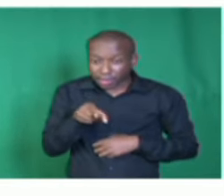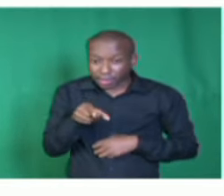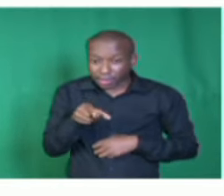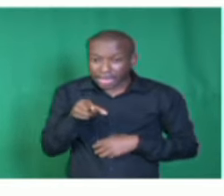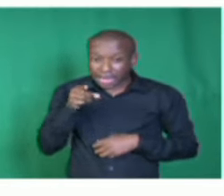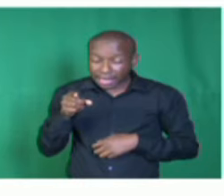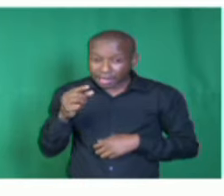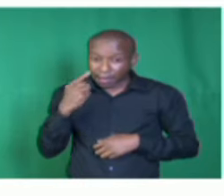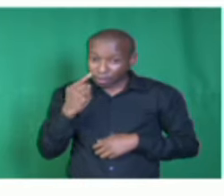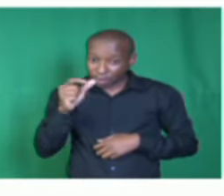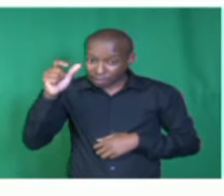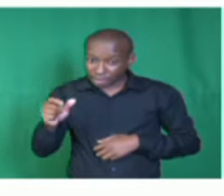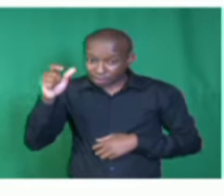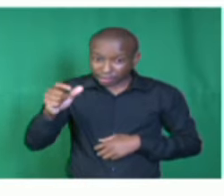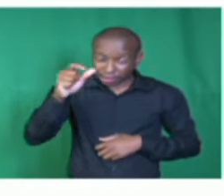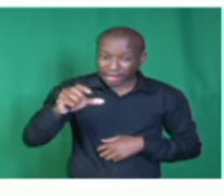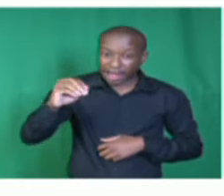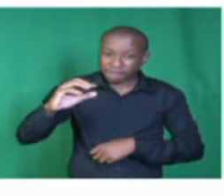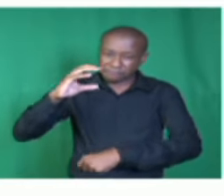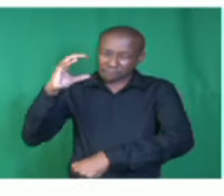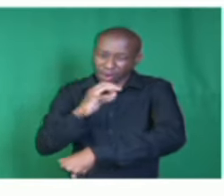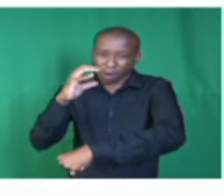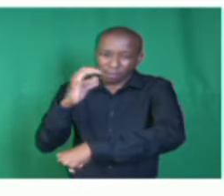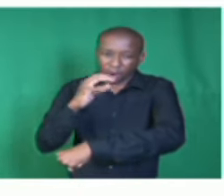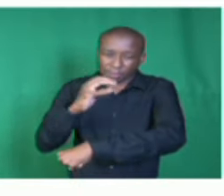these are the European superpowers here.